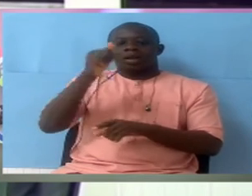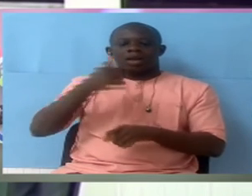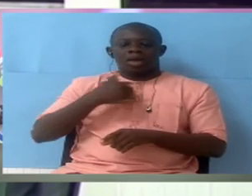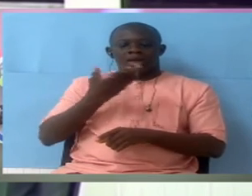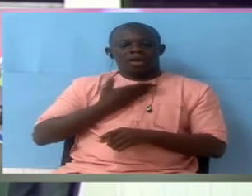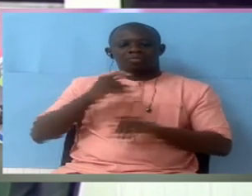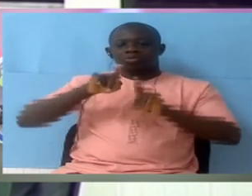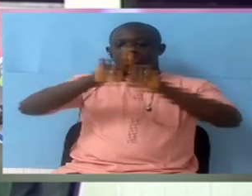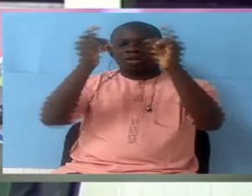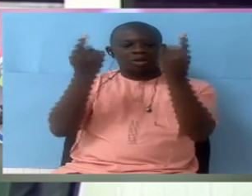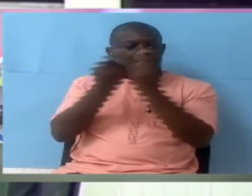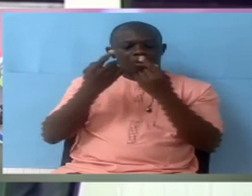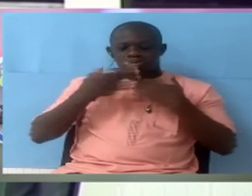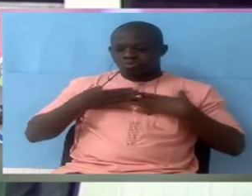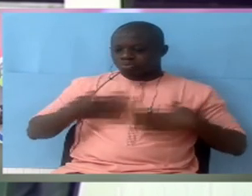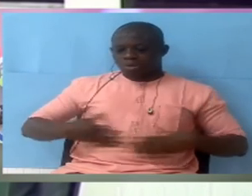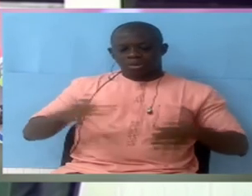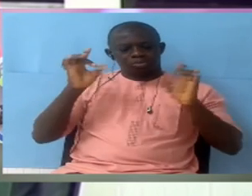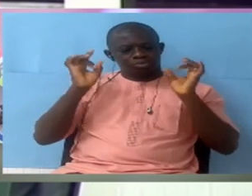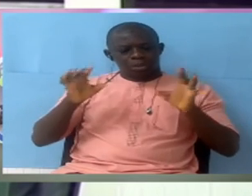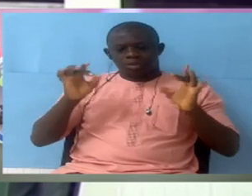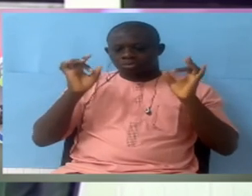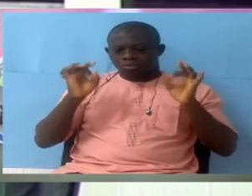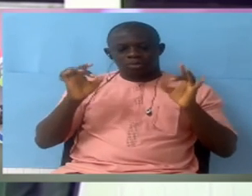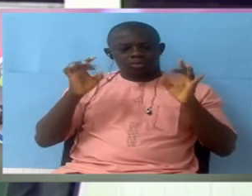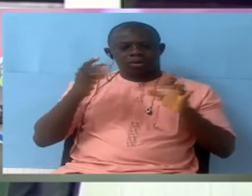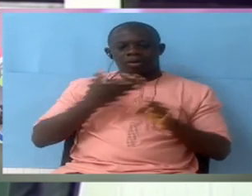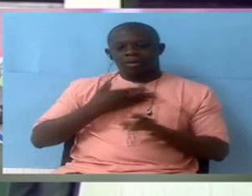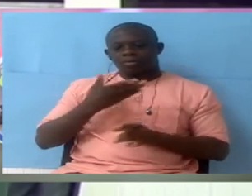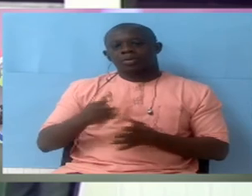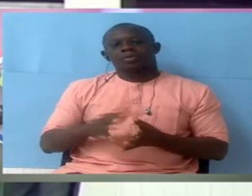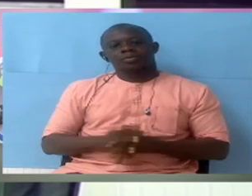general body pain. Suma yaram bi yépp ak doon metti.